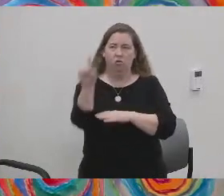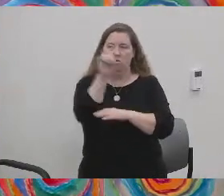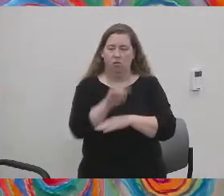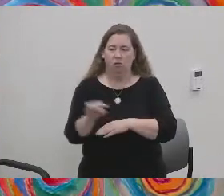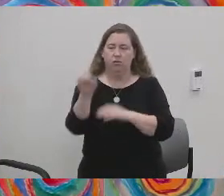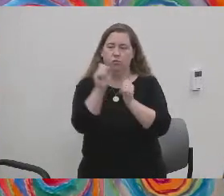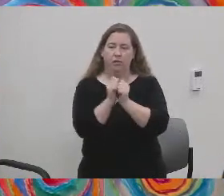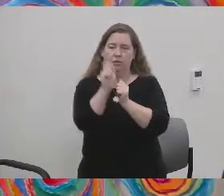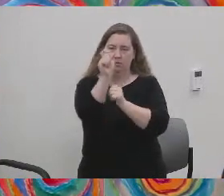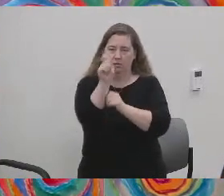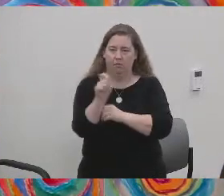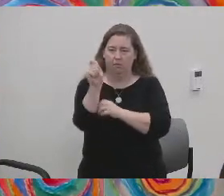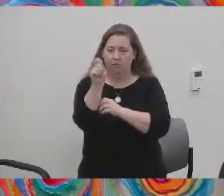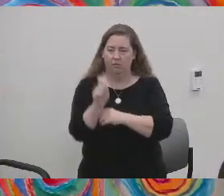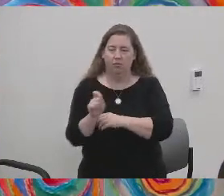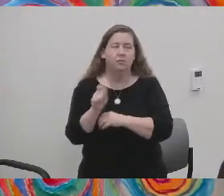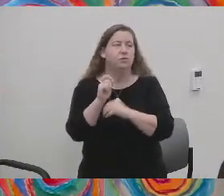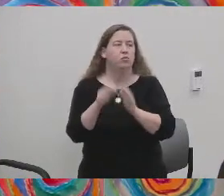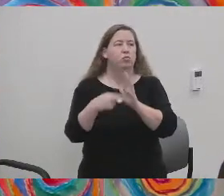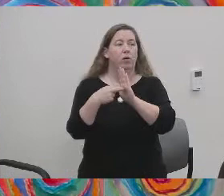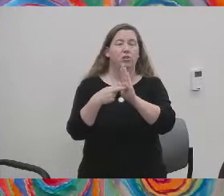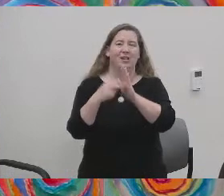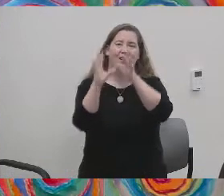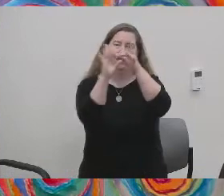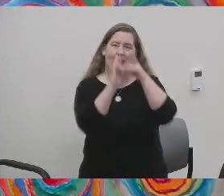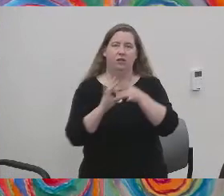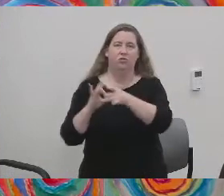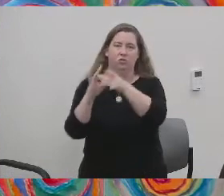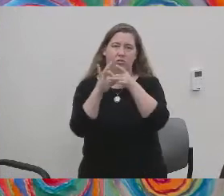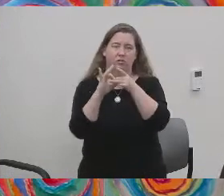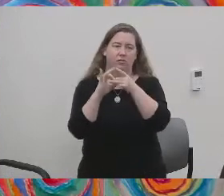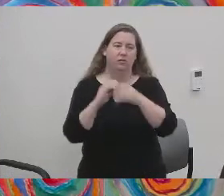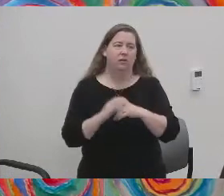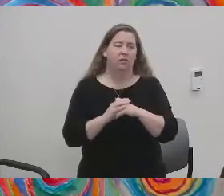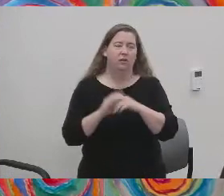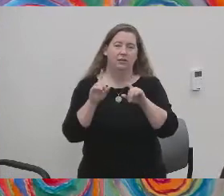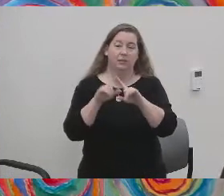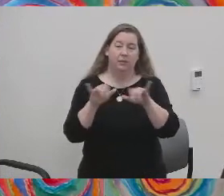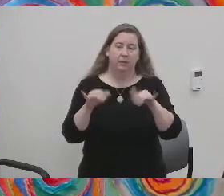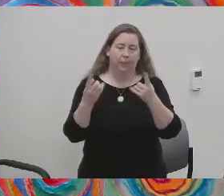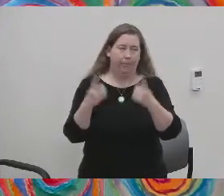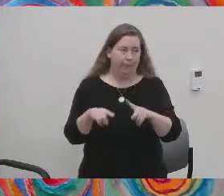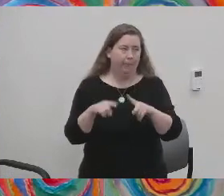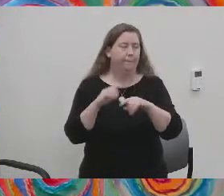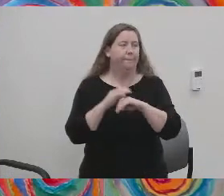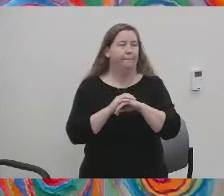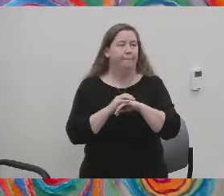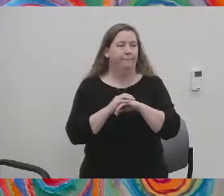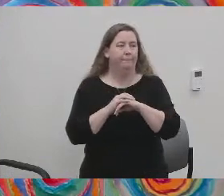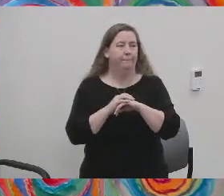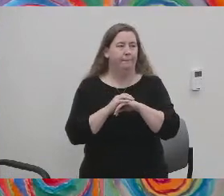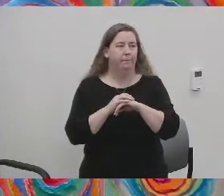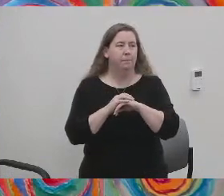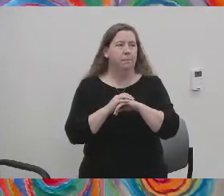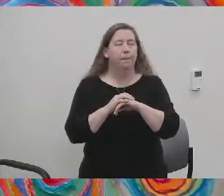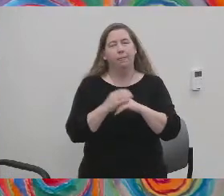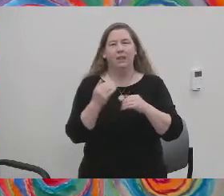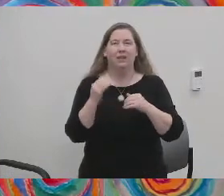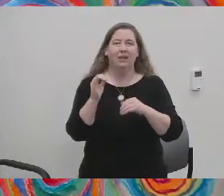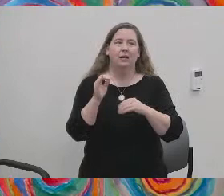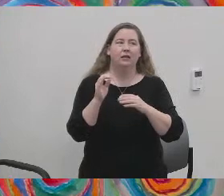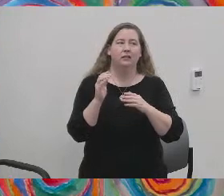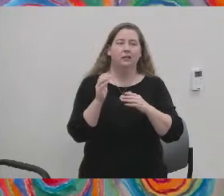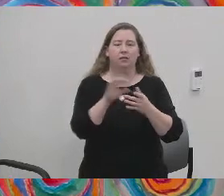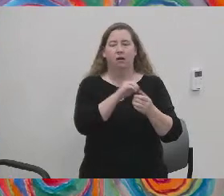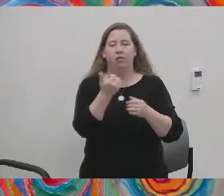concentric circles, to represent connectedness. At the same time, there's a literary